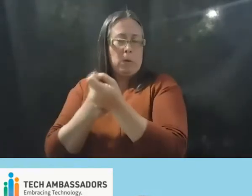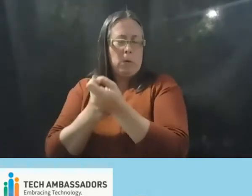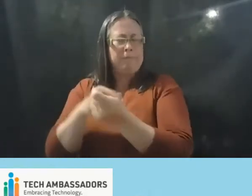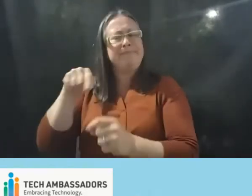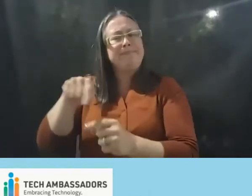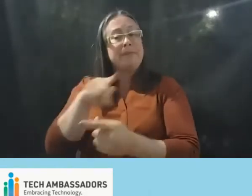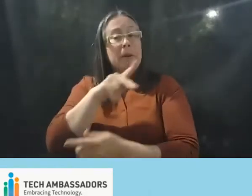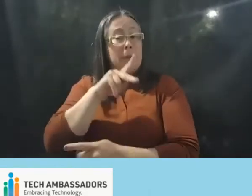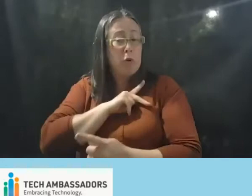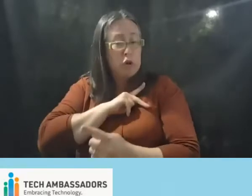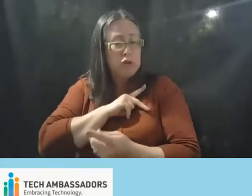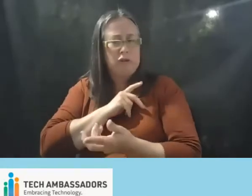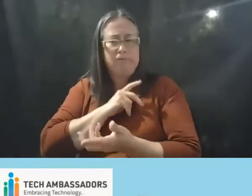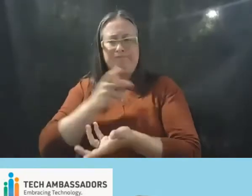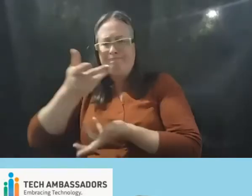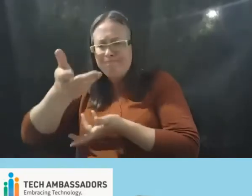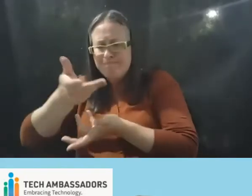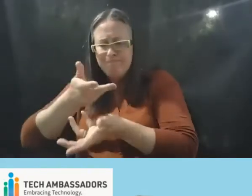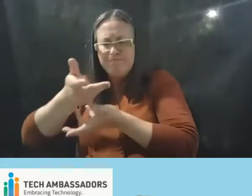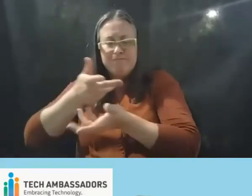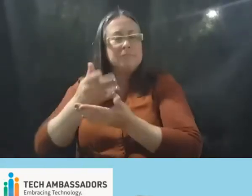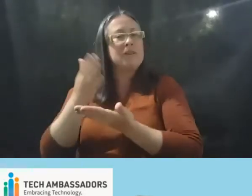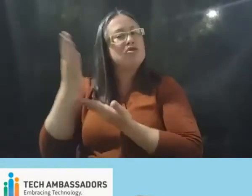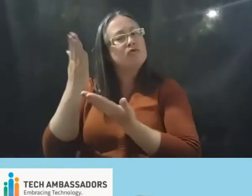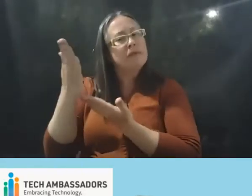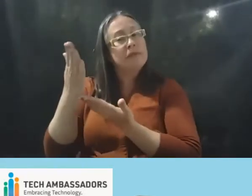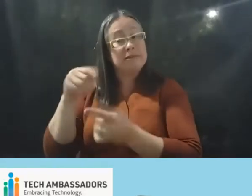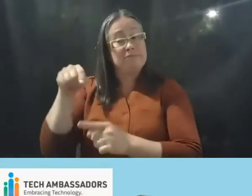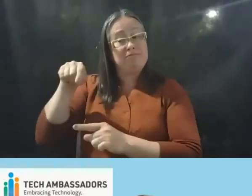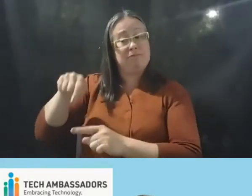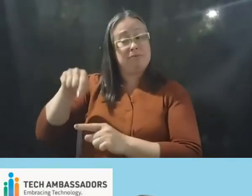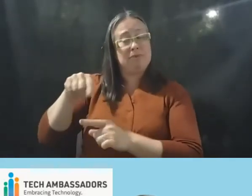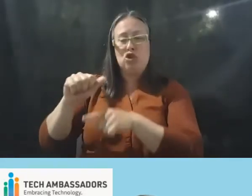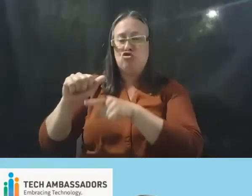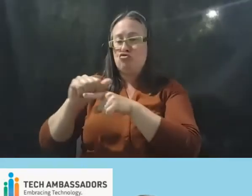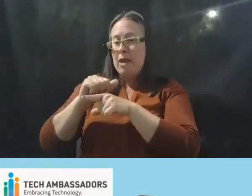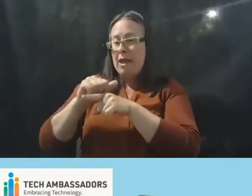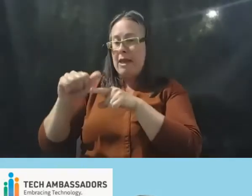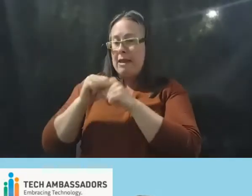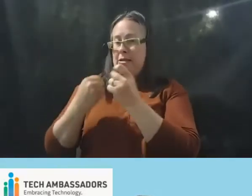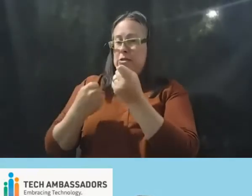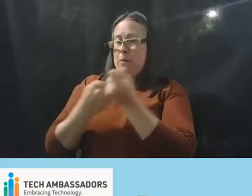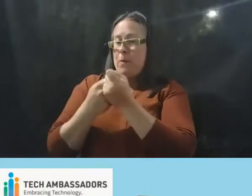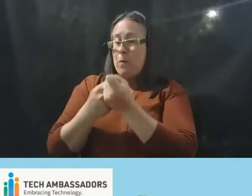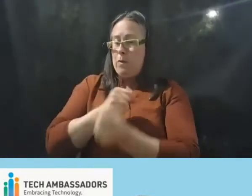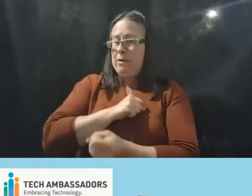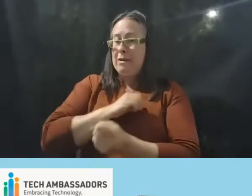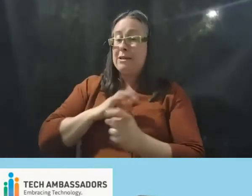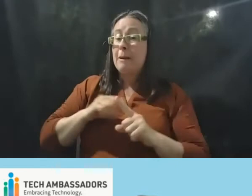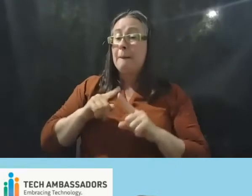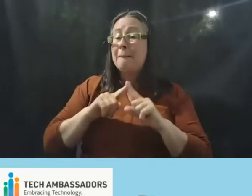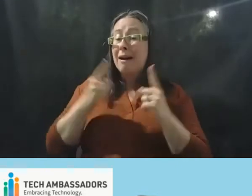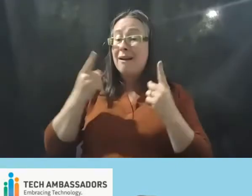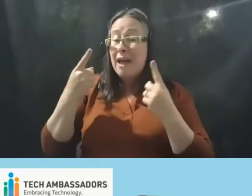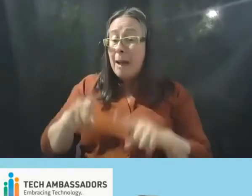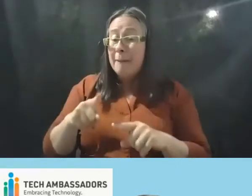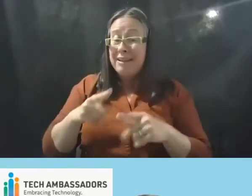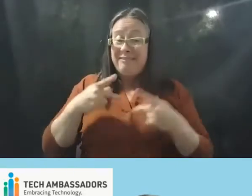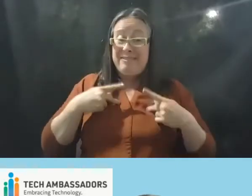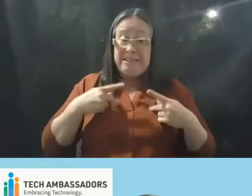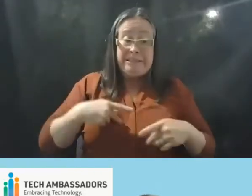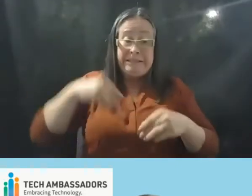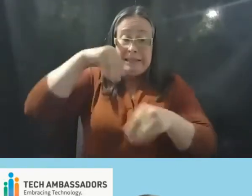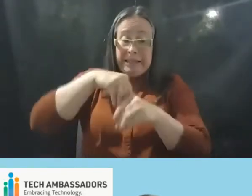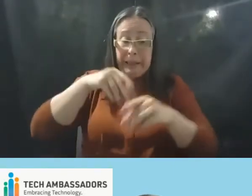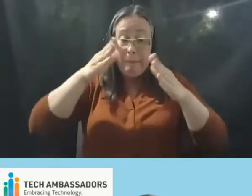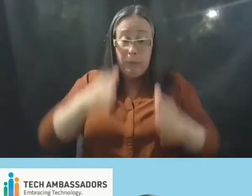personal service by trained support staff, but instead of being delivered physically in the home, it's delivered